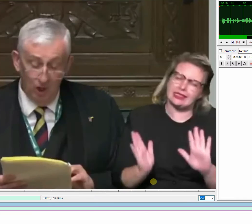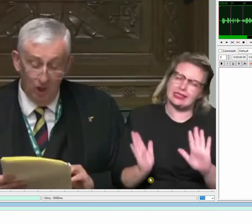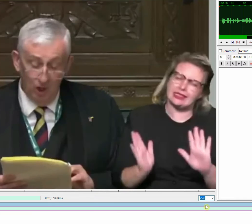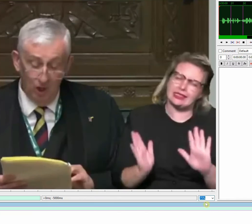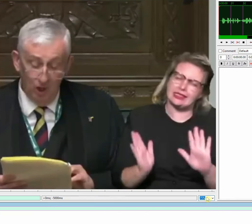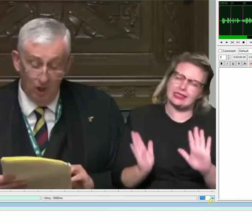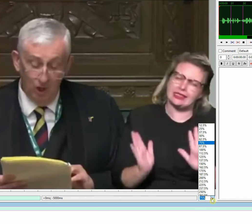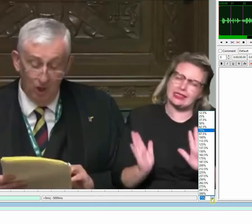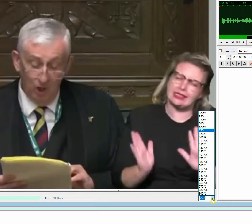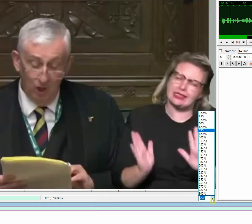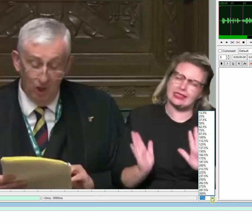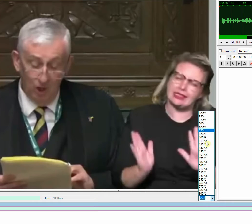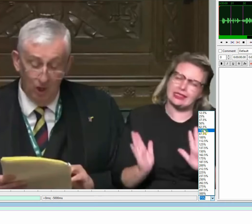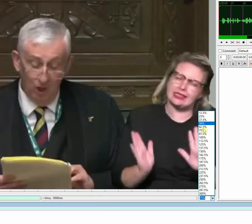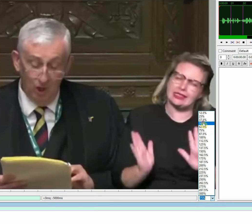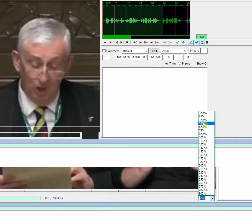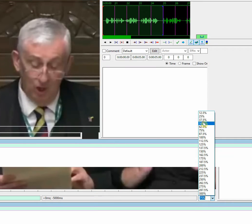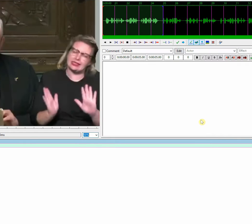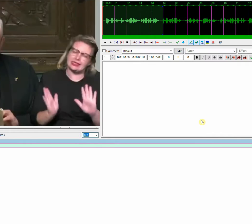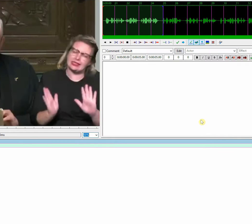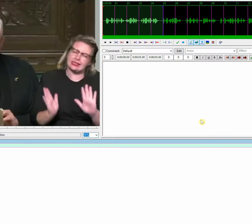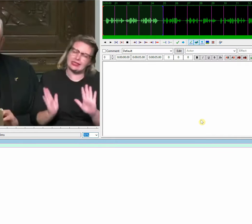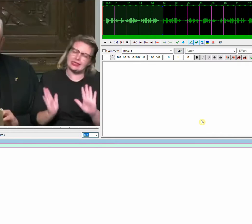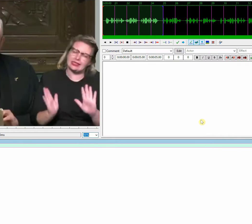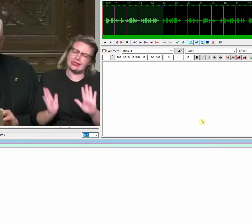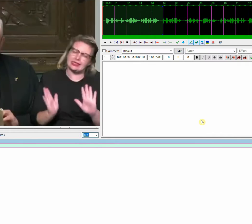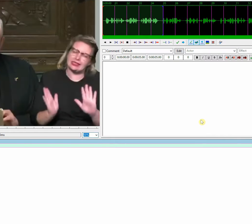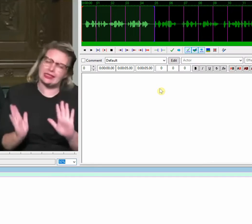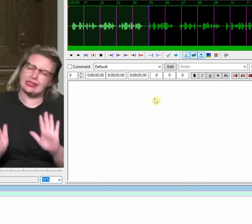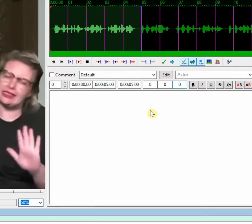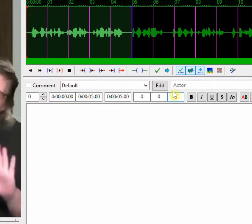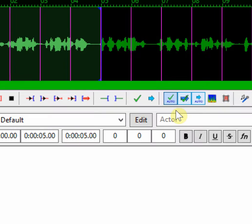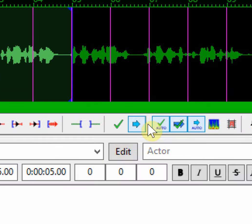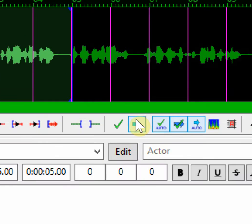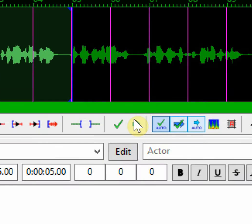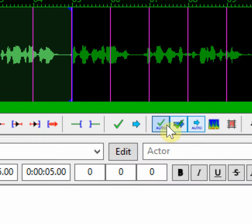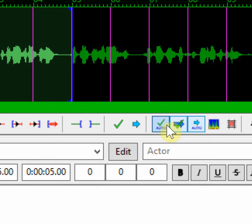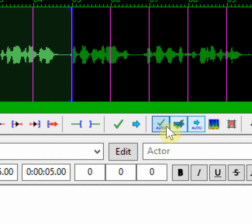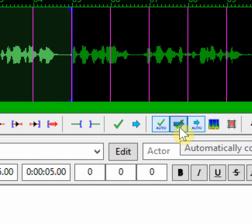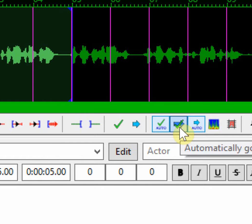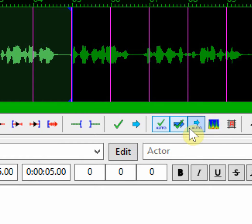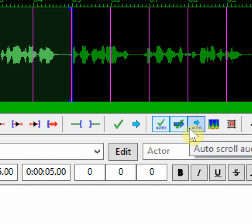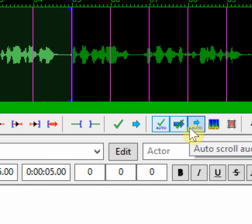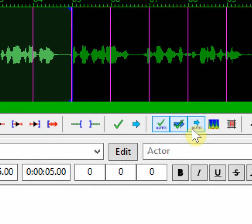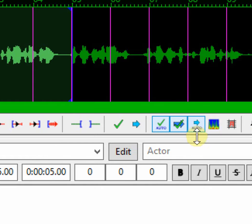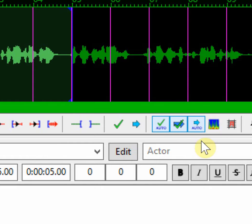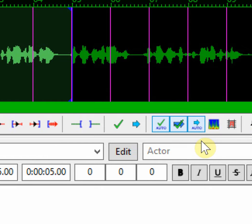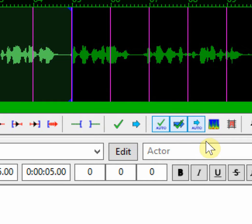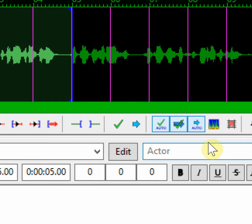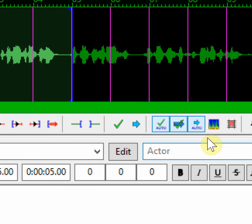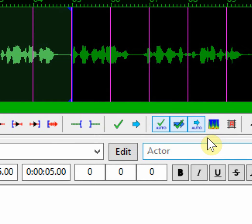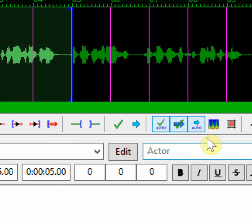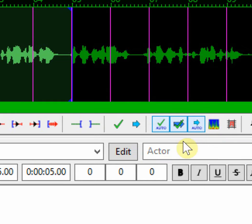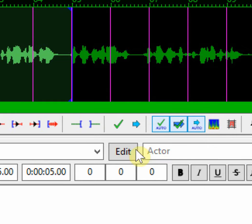37.5, 75%, depending on the size of your screen. I like to keep it at 50%. Another thing I like to do is to select these three options